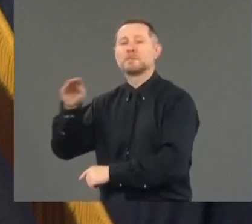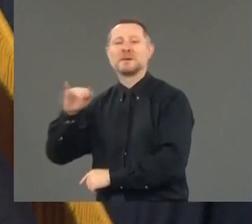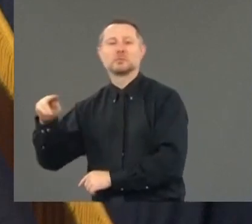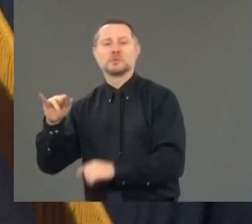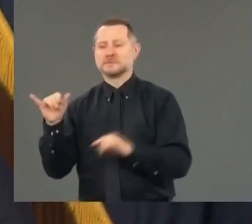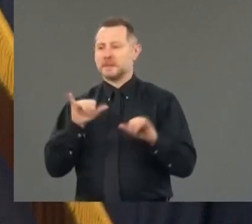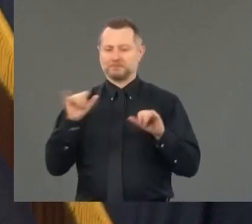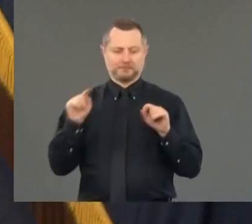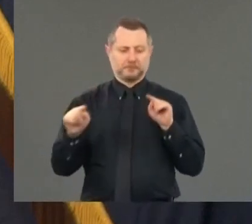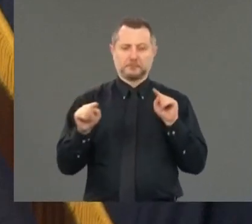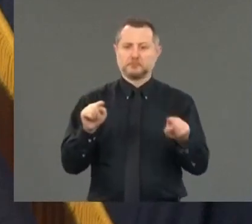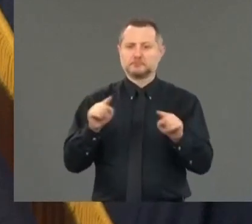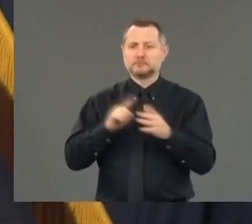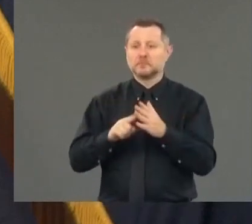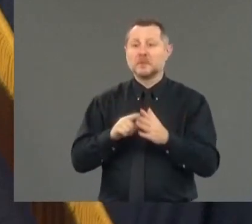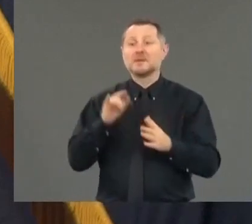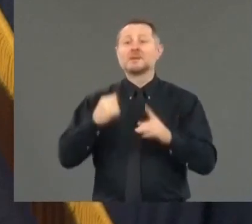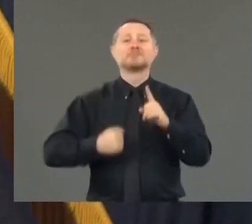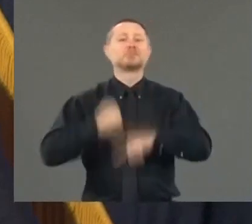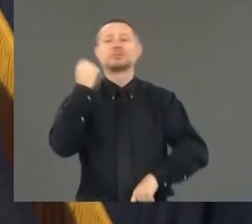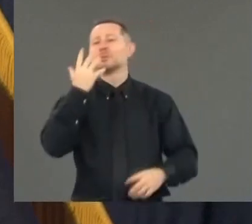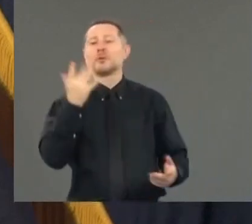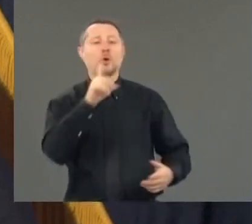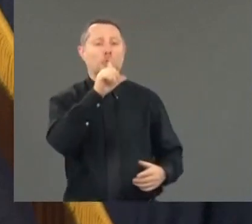they abuse someone in Los Angeles.